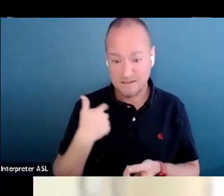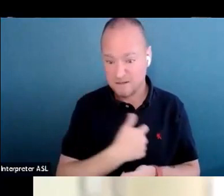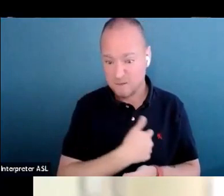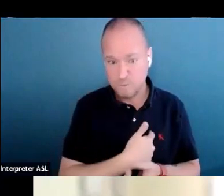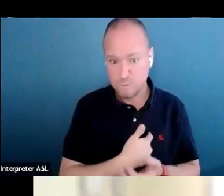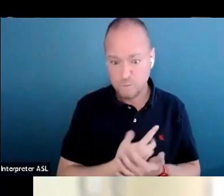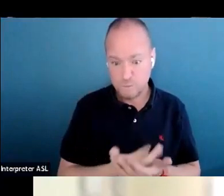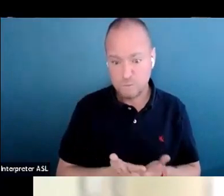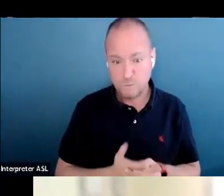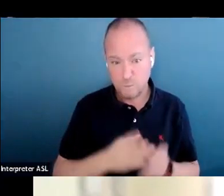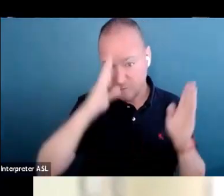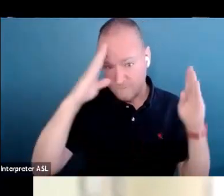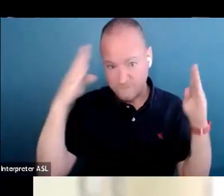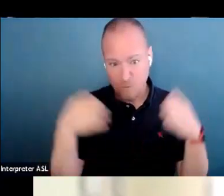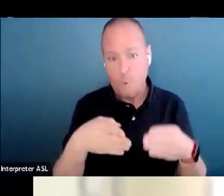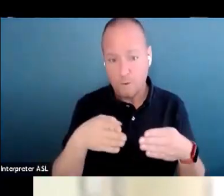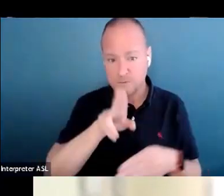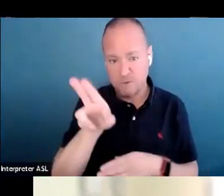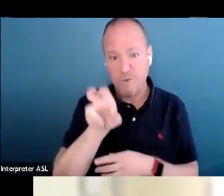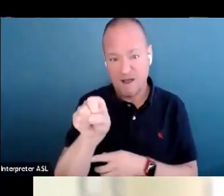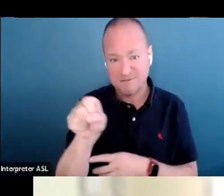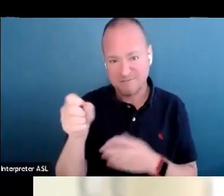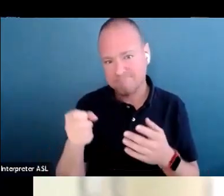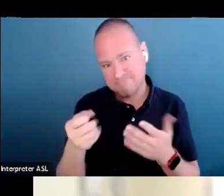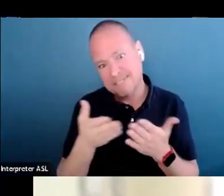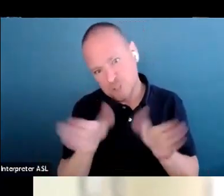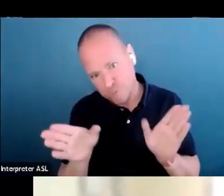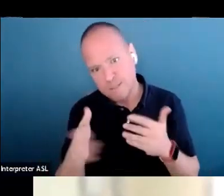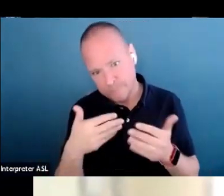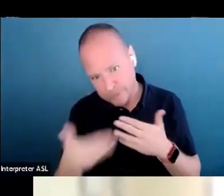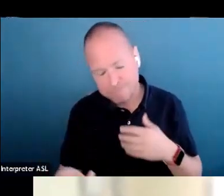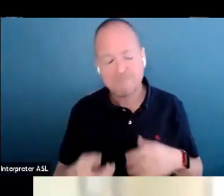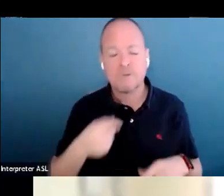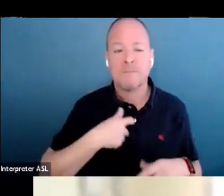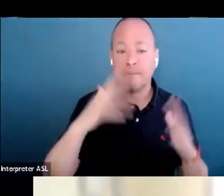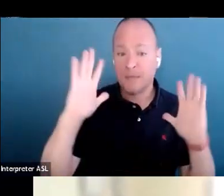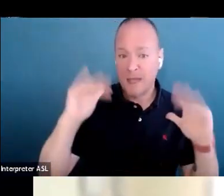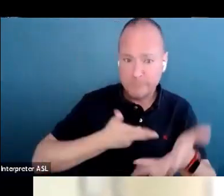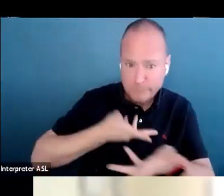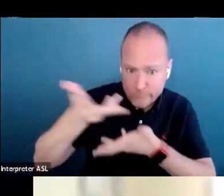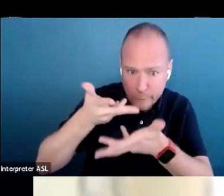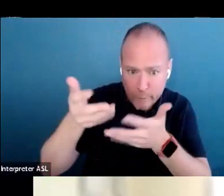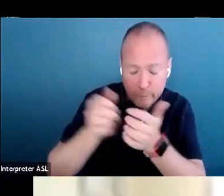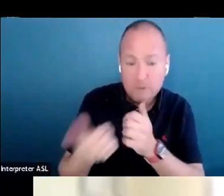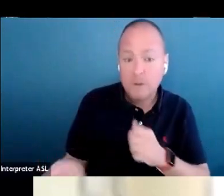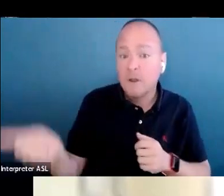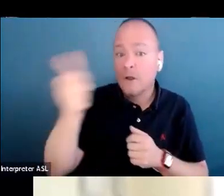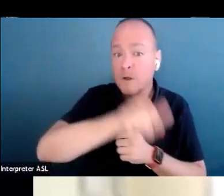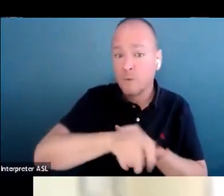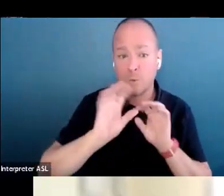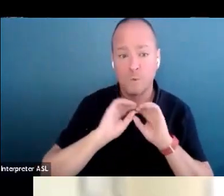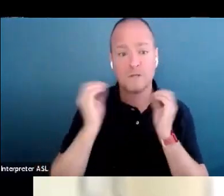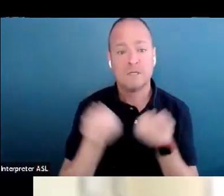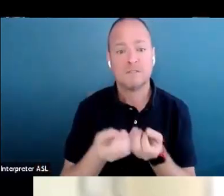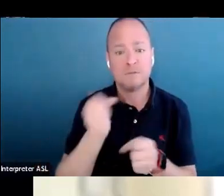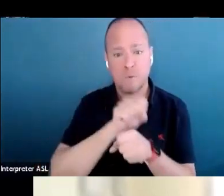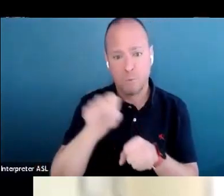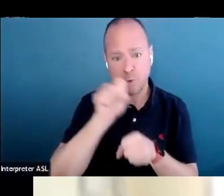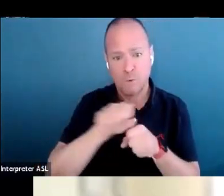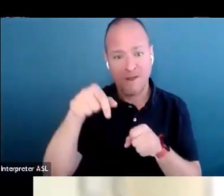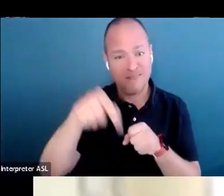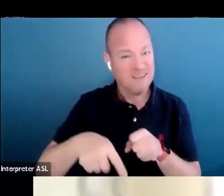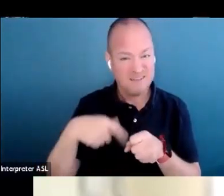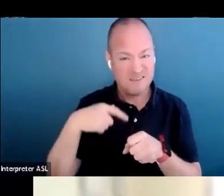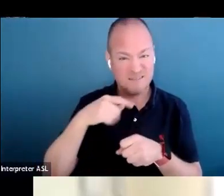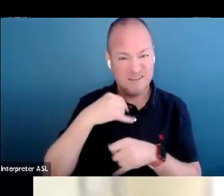focused on the US in general anyway. So, but we'd be happy to work with with any other organization who's working on this internationally